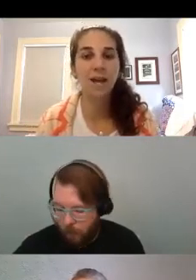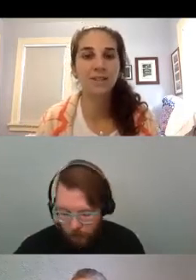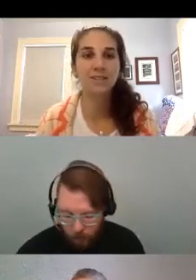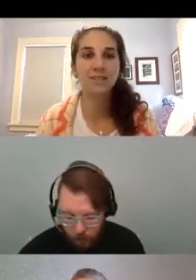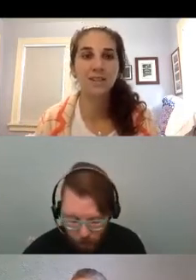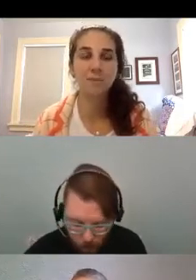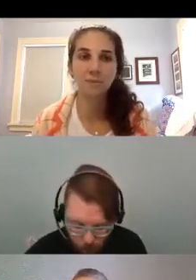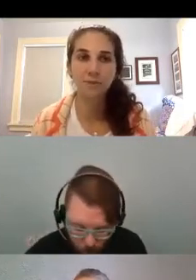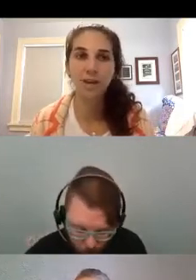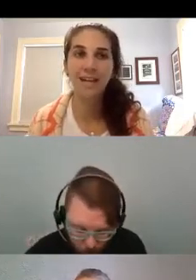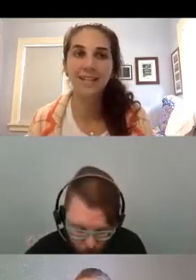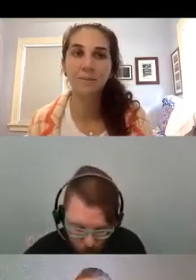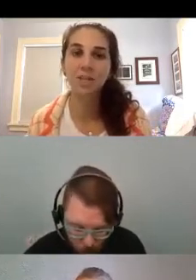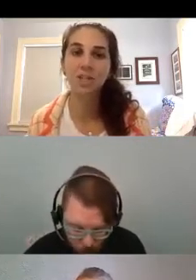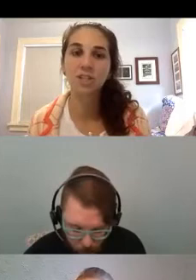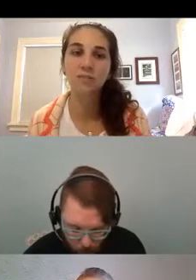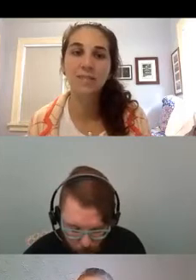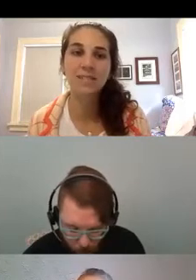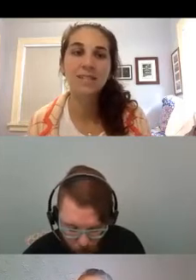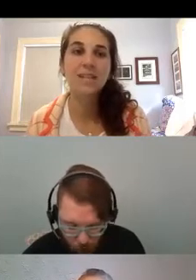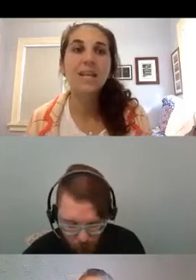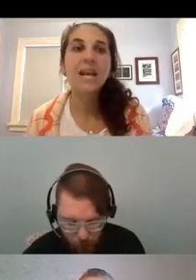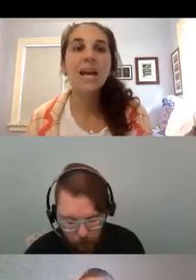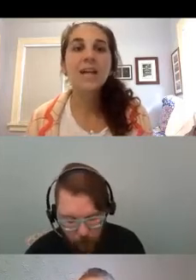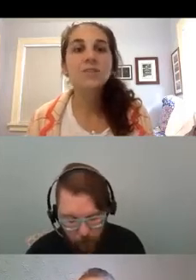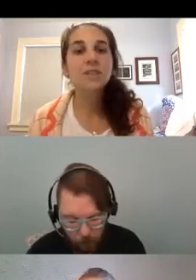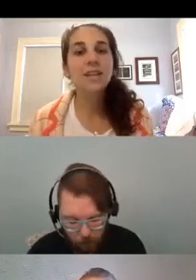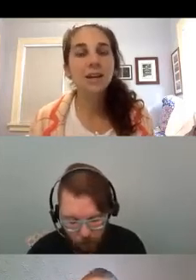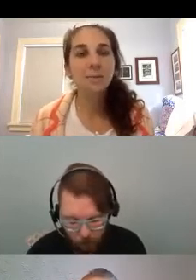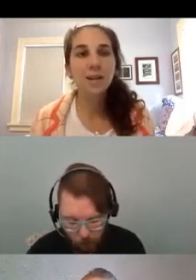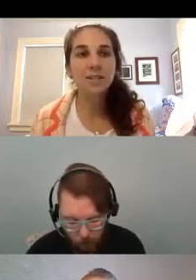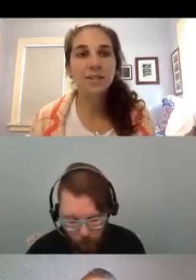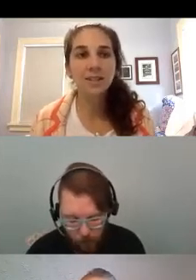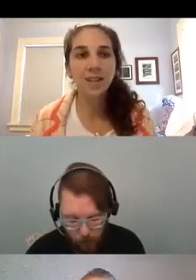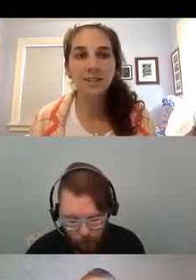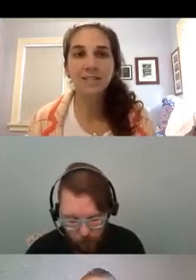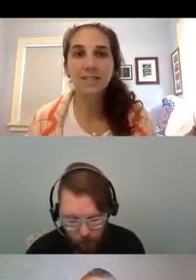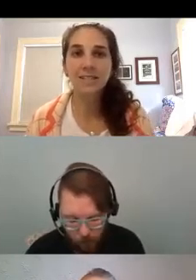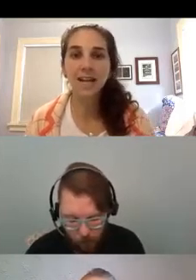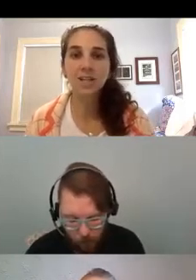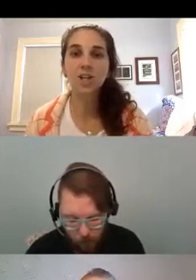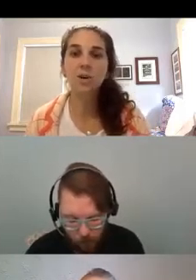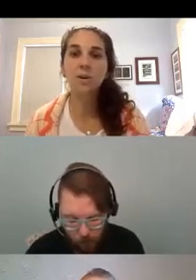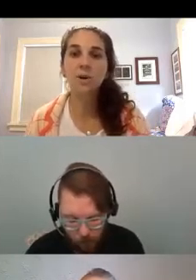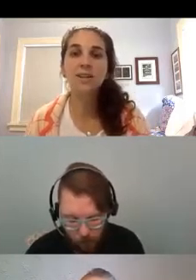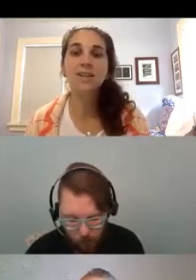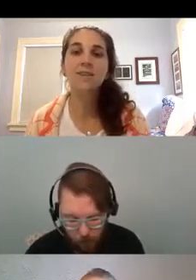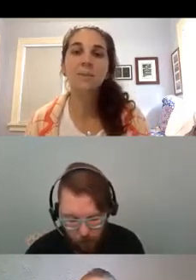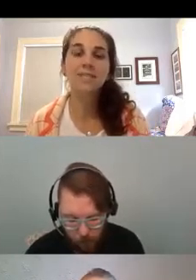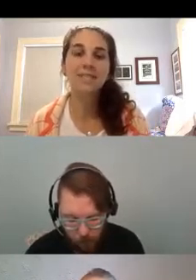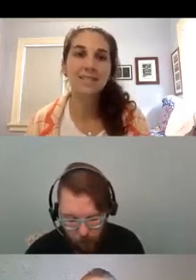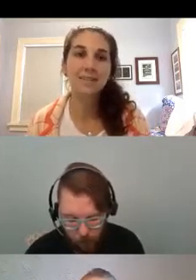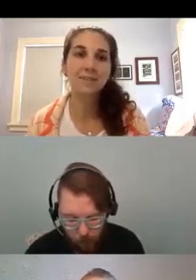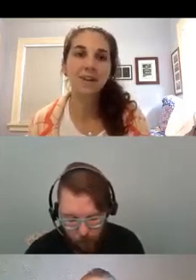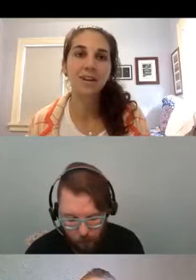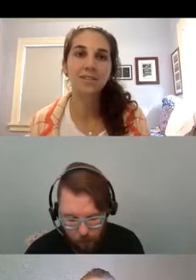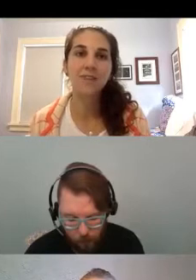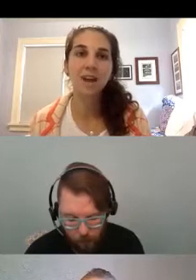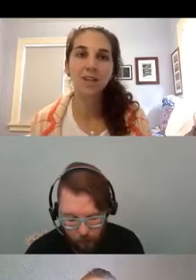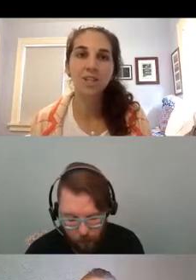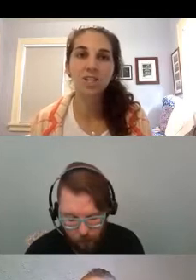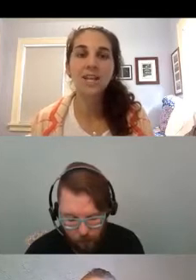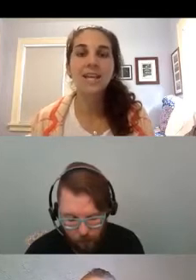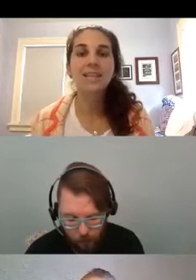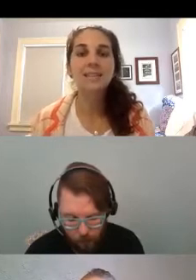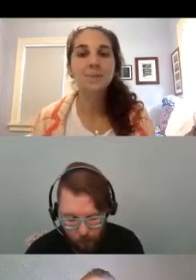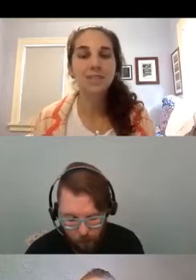hiring practices and preferred academic achievements. And so this hiring process allowed us to select a cohort that represents different areas of